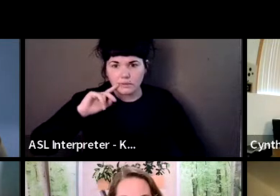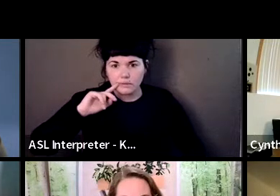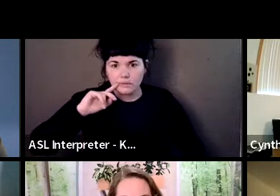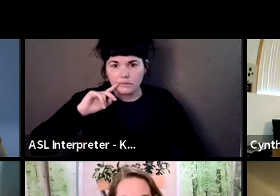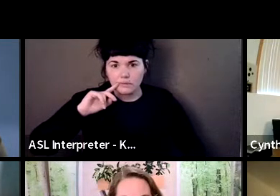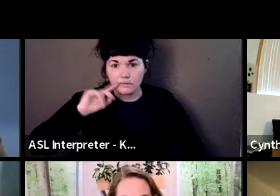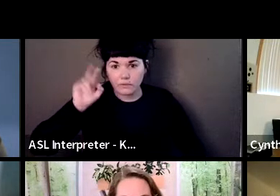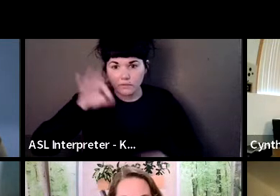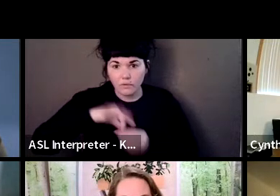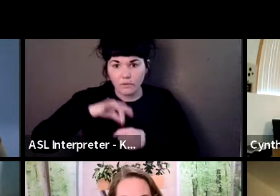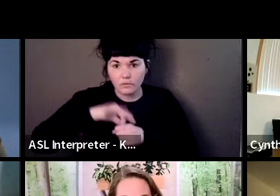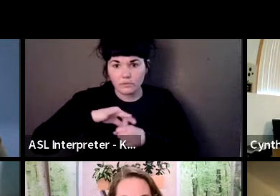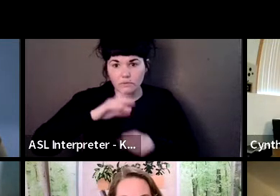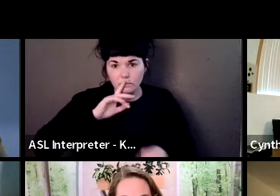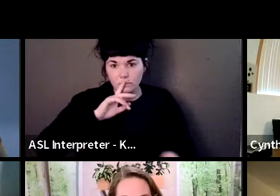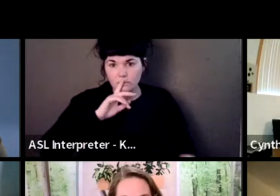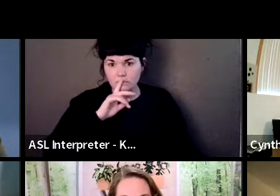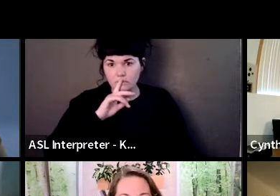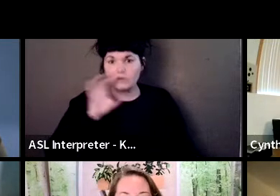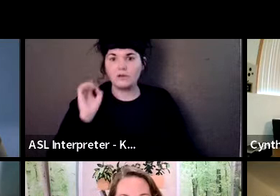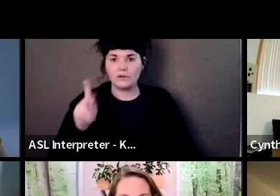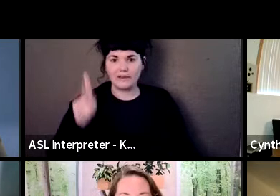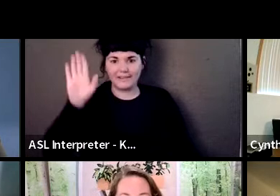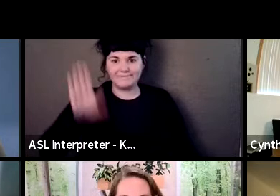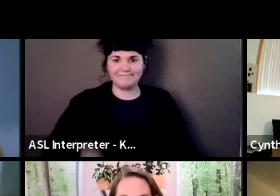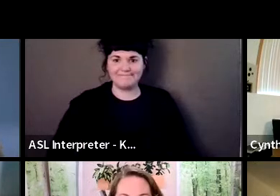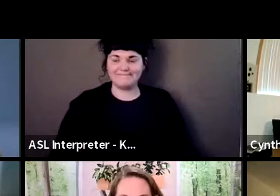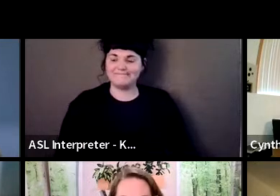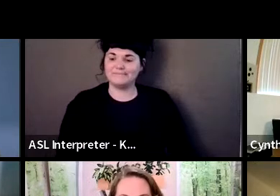the vote? Okay.